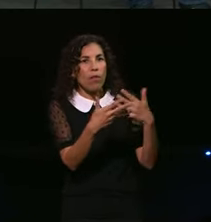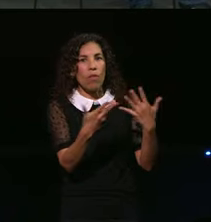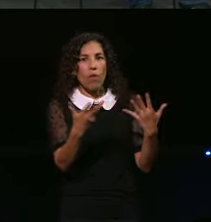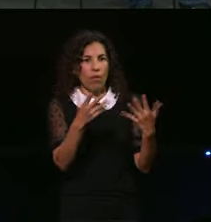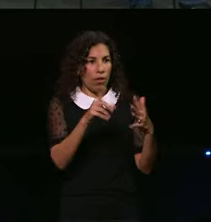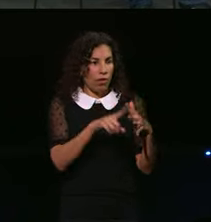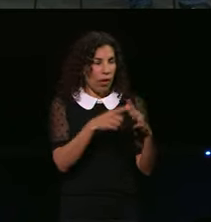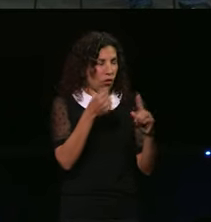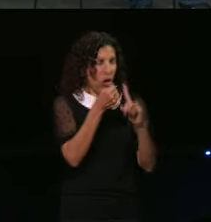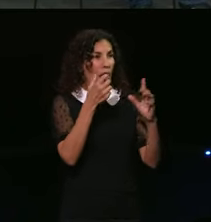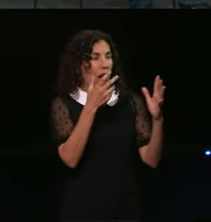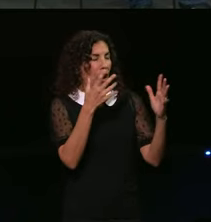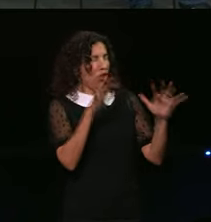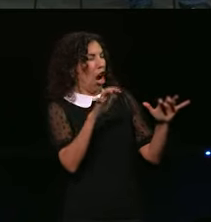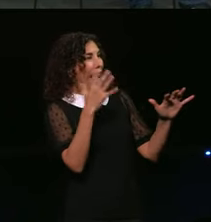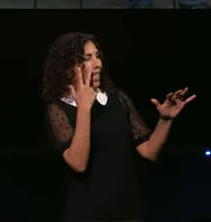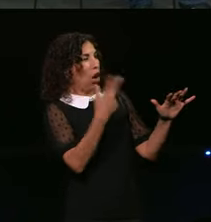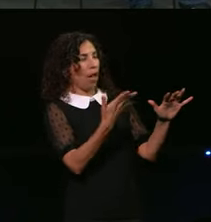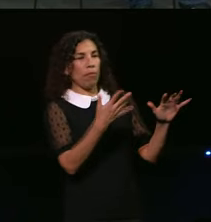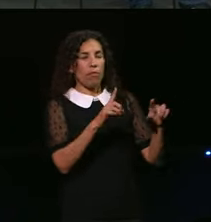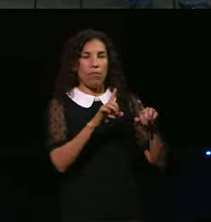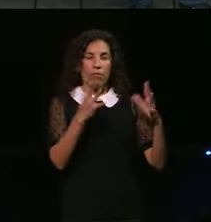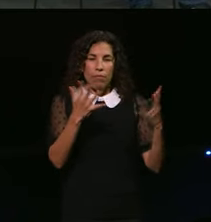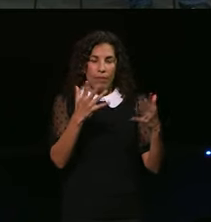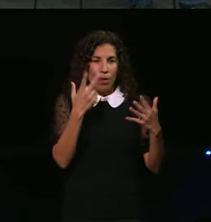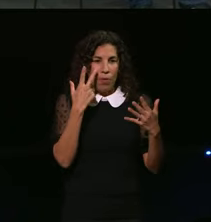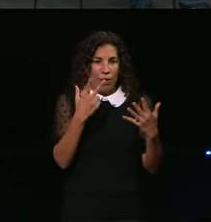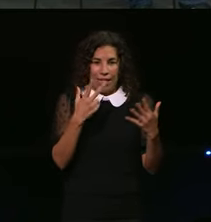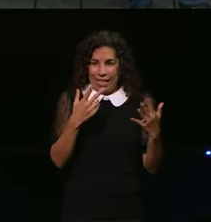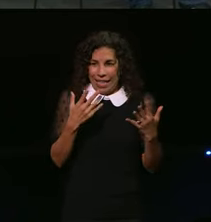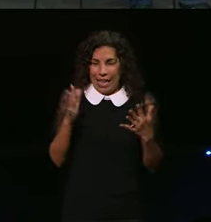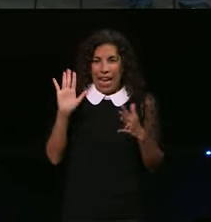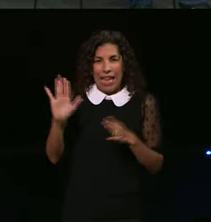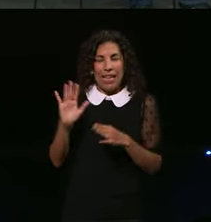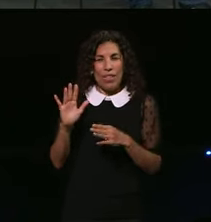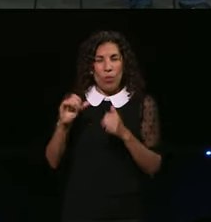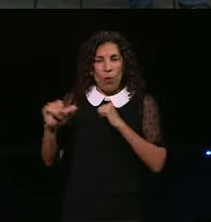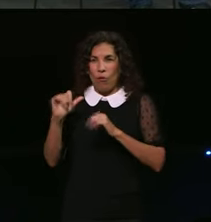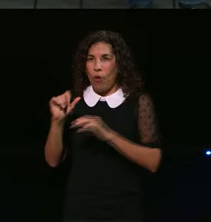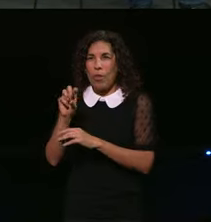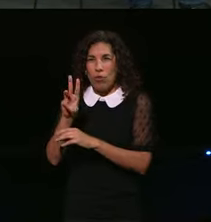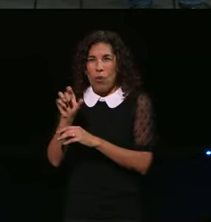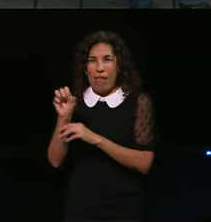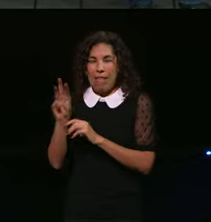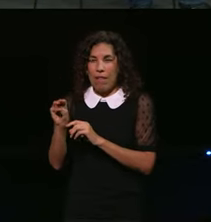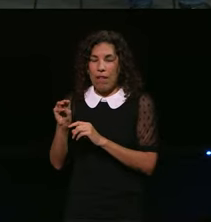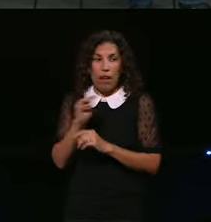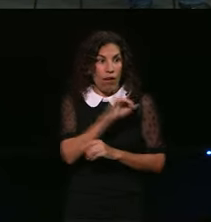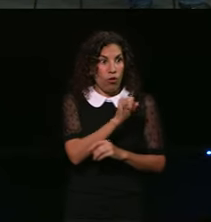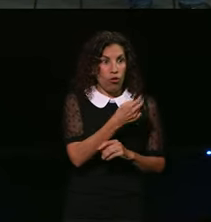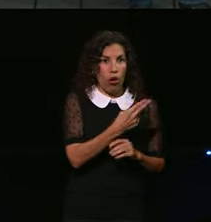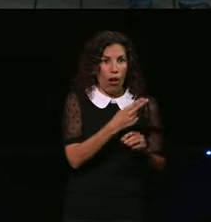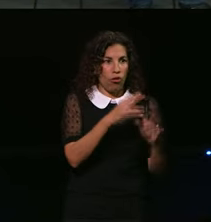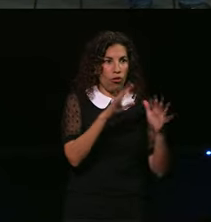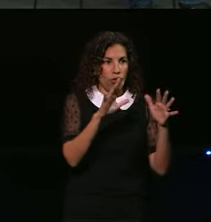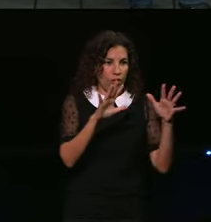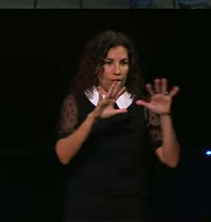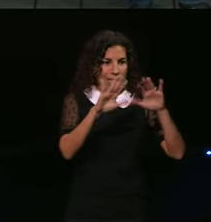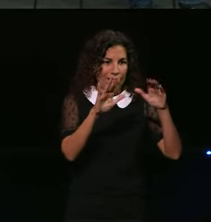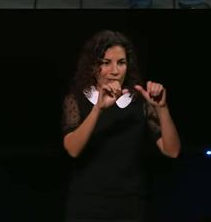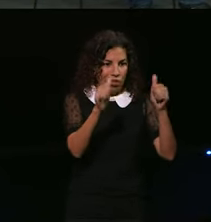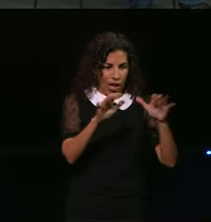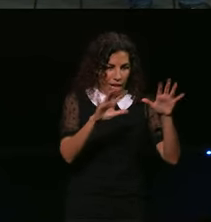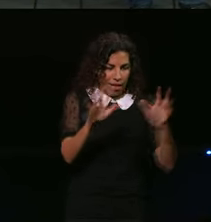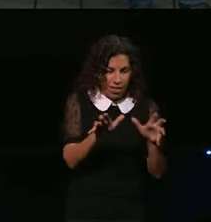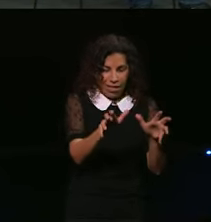the initial shock of seeing him, you know. And that's down to Willem's performance as well, you know. So, I mean, Josh sculpted, I